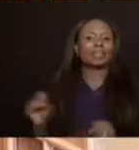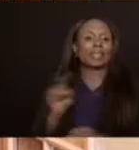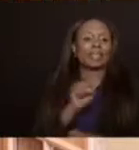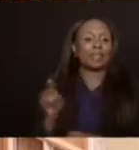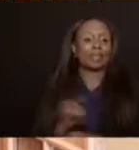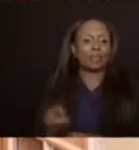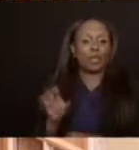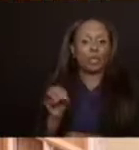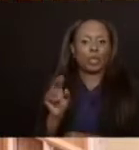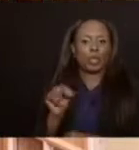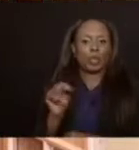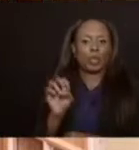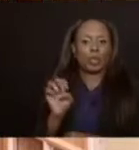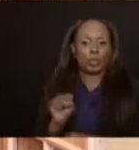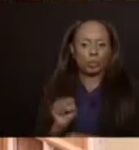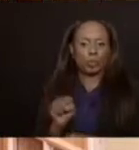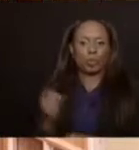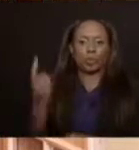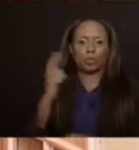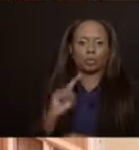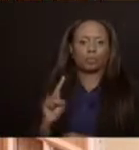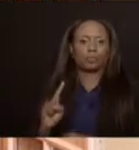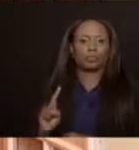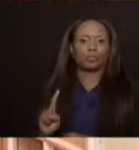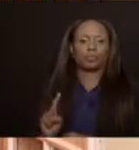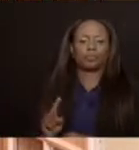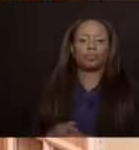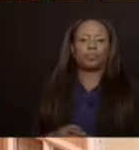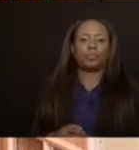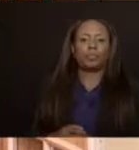workers, it's another thing for those who are